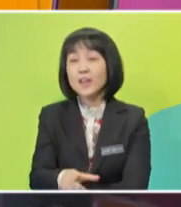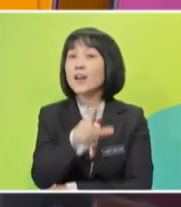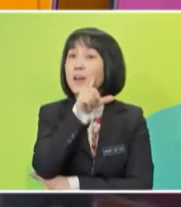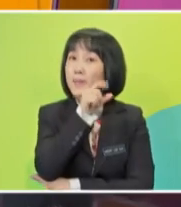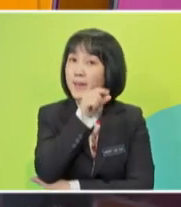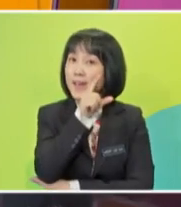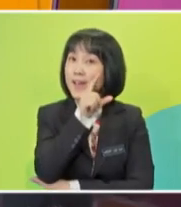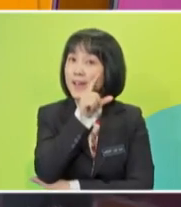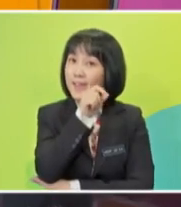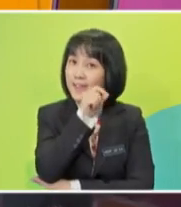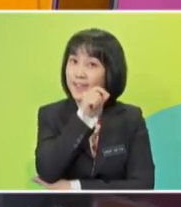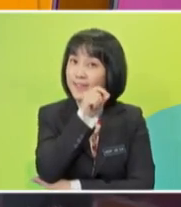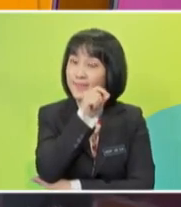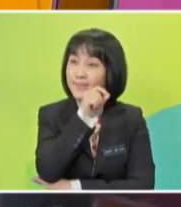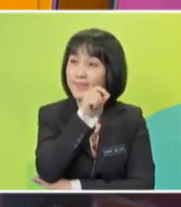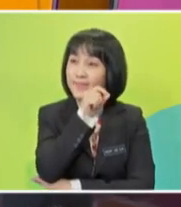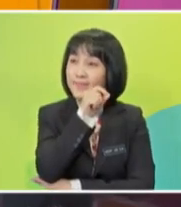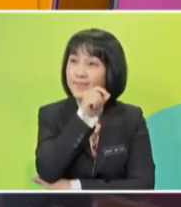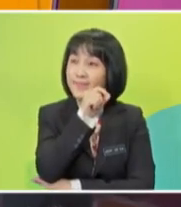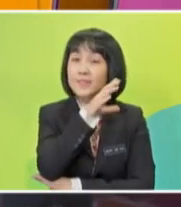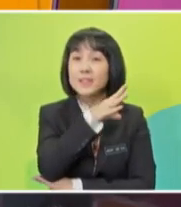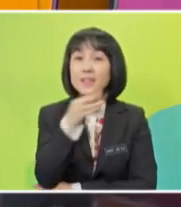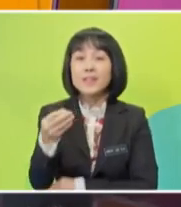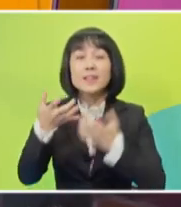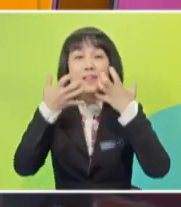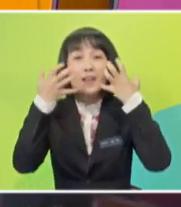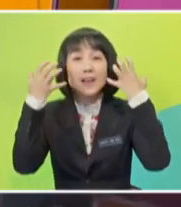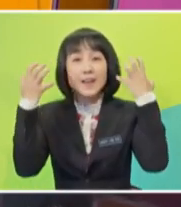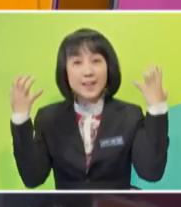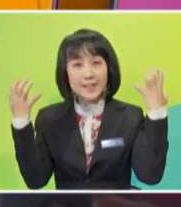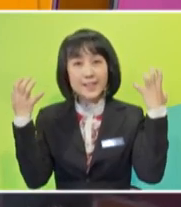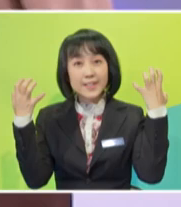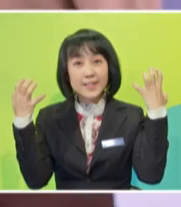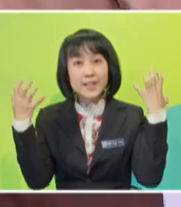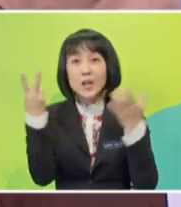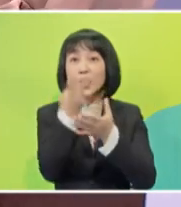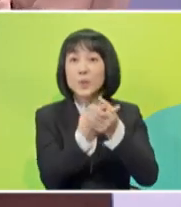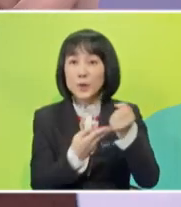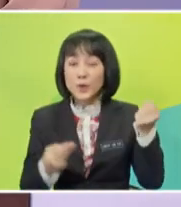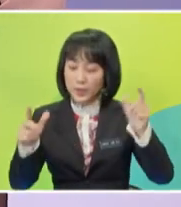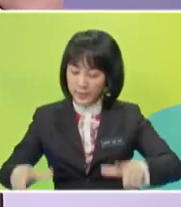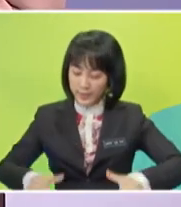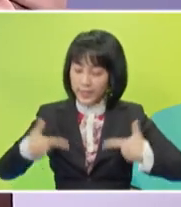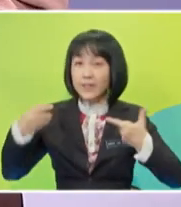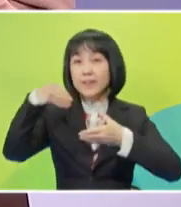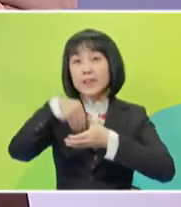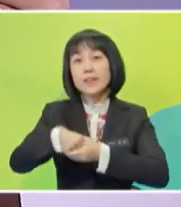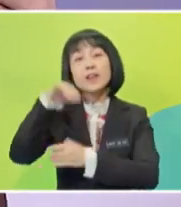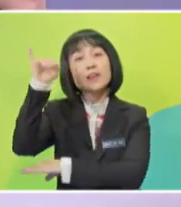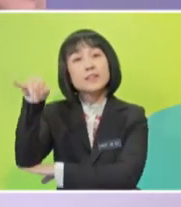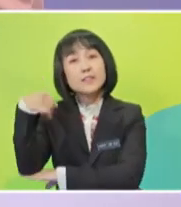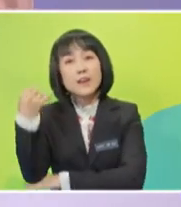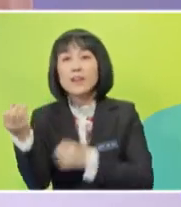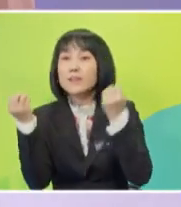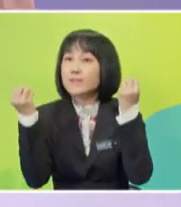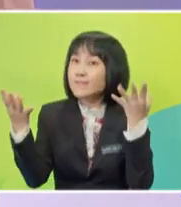parrot, okay, as well as the tiger, okay, they both live in the jungle where there are a lot